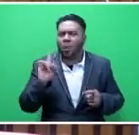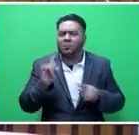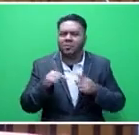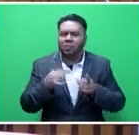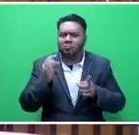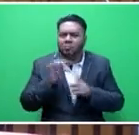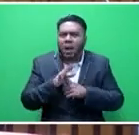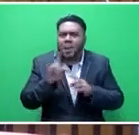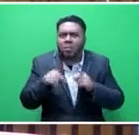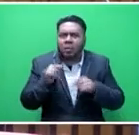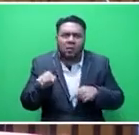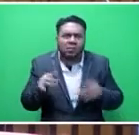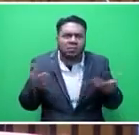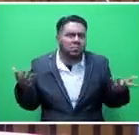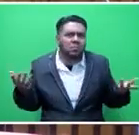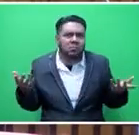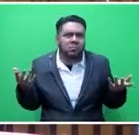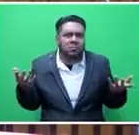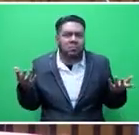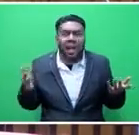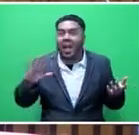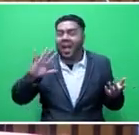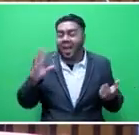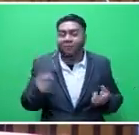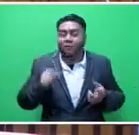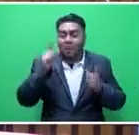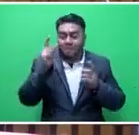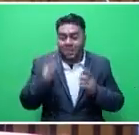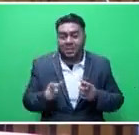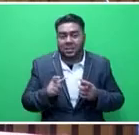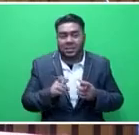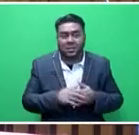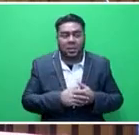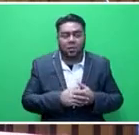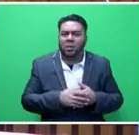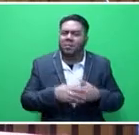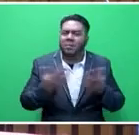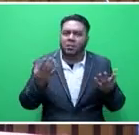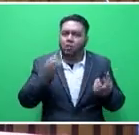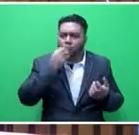that? Every person, whether supermarket,